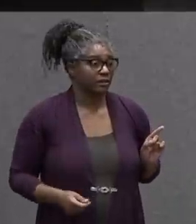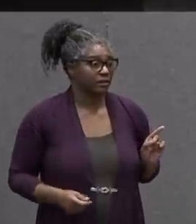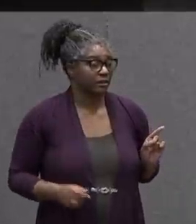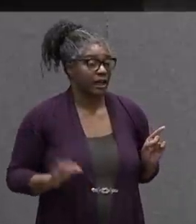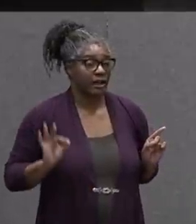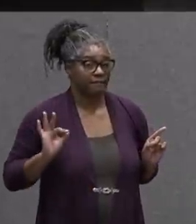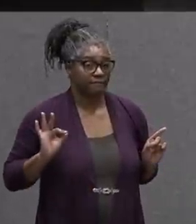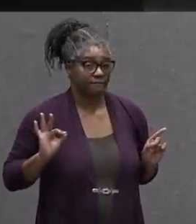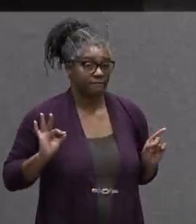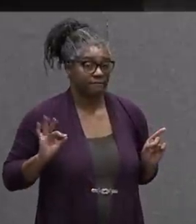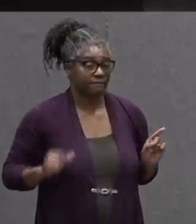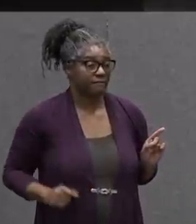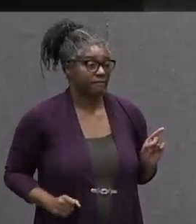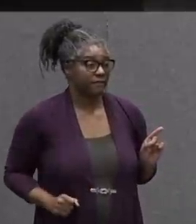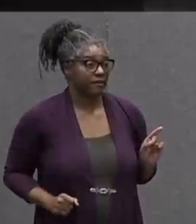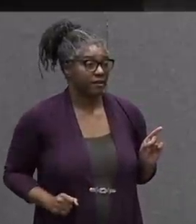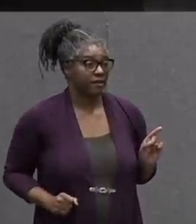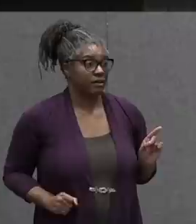R.